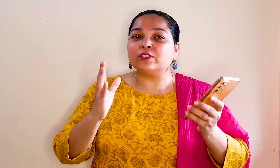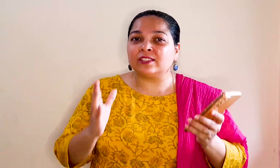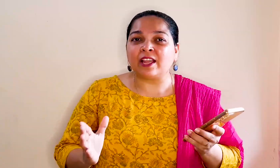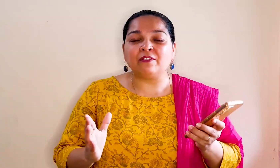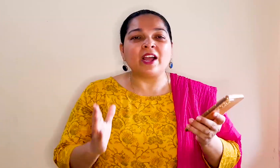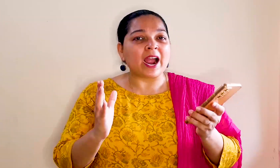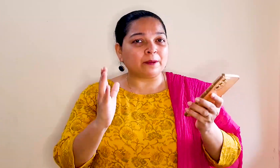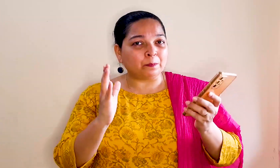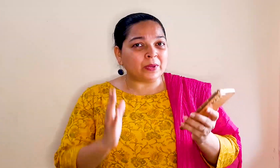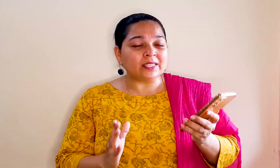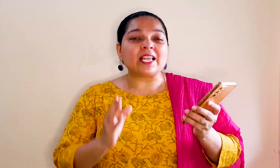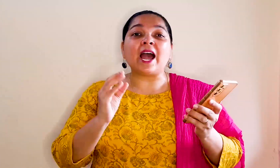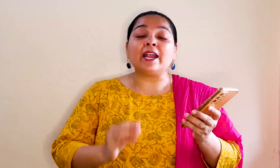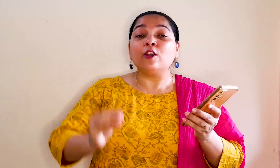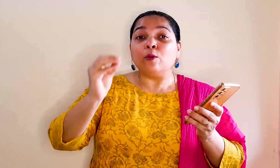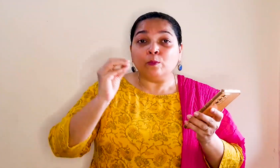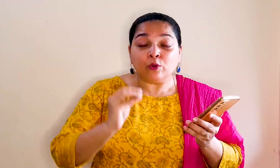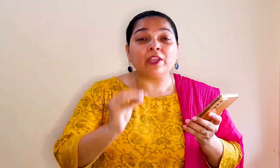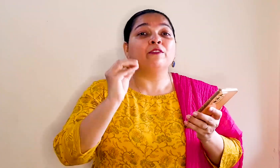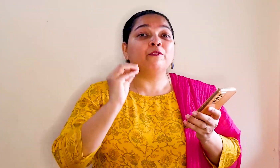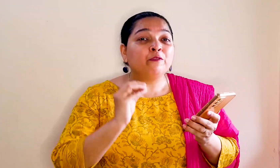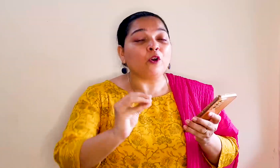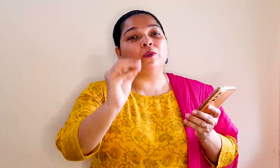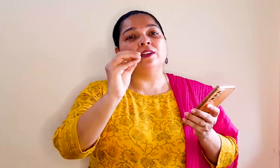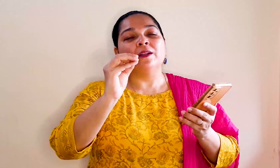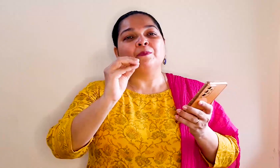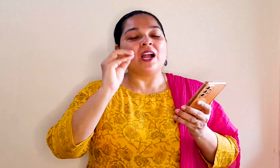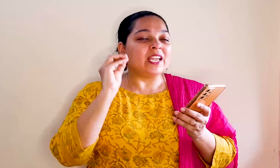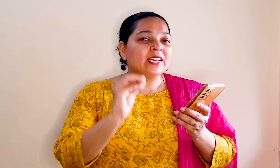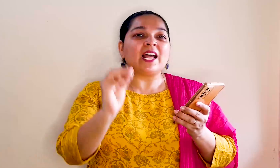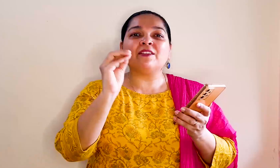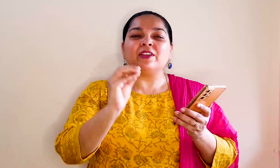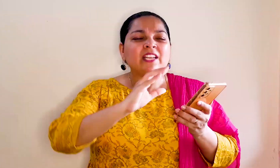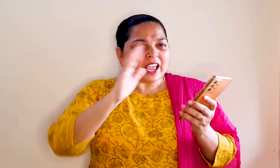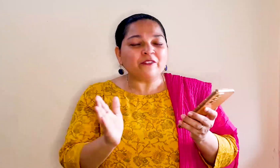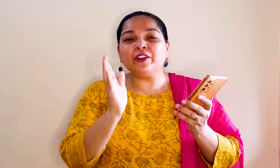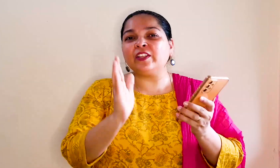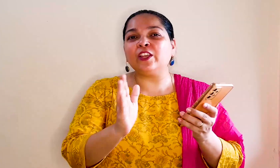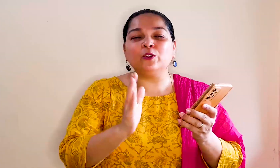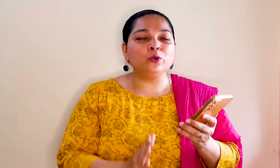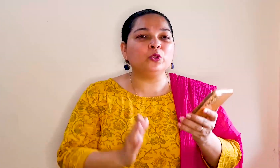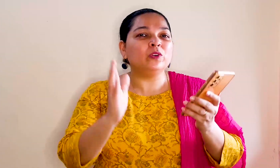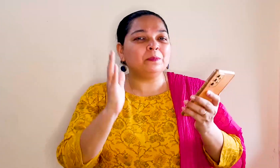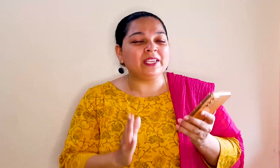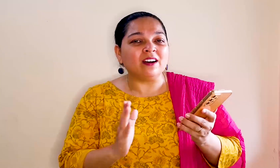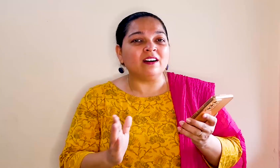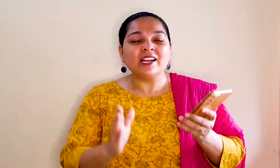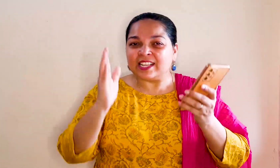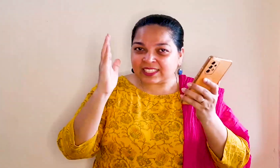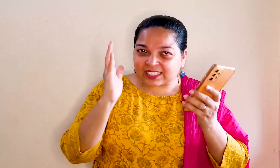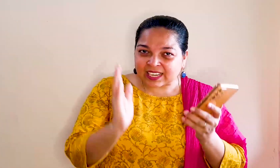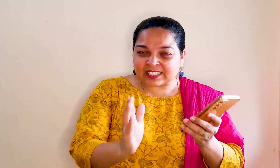find yourself at peace and moving forward in life. In everything you do, you will be